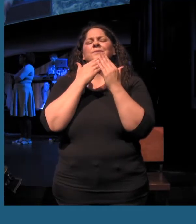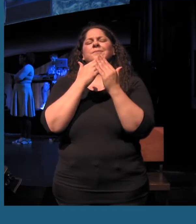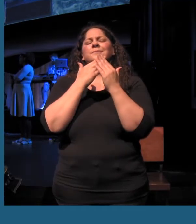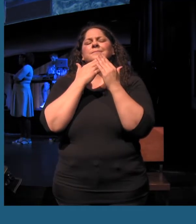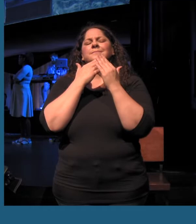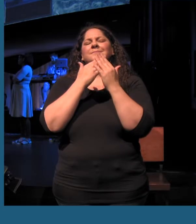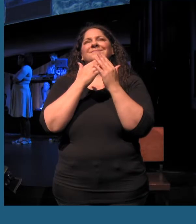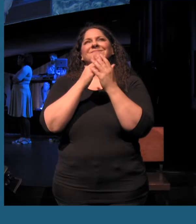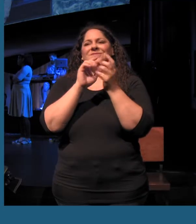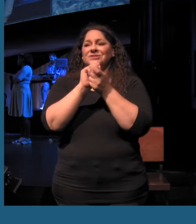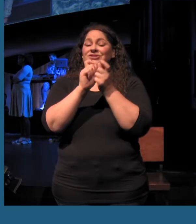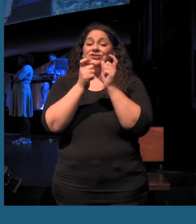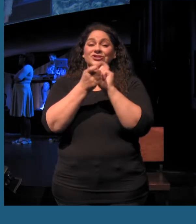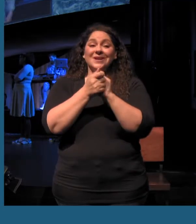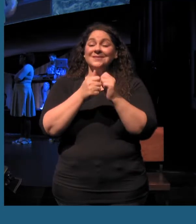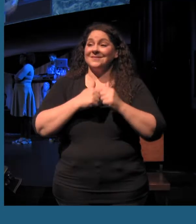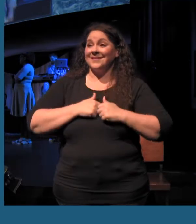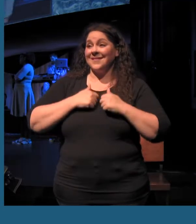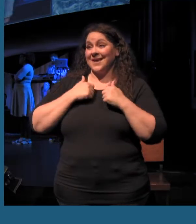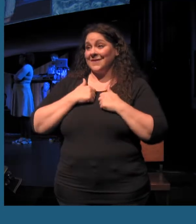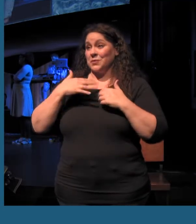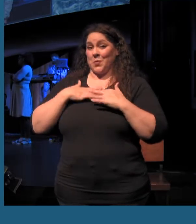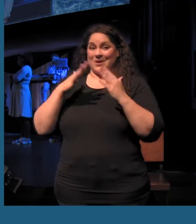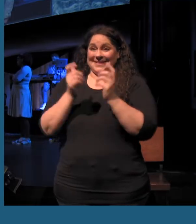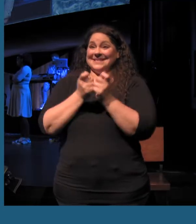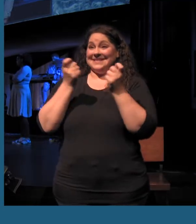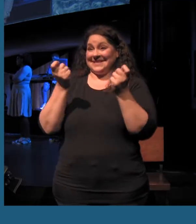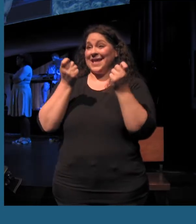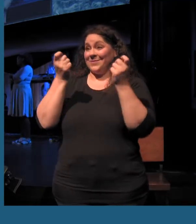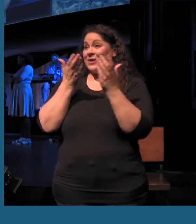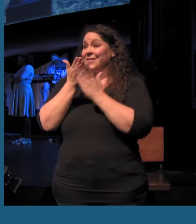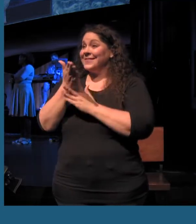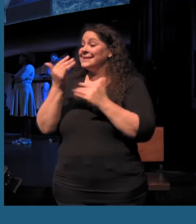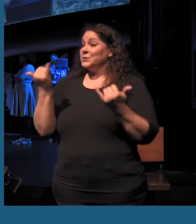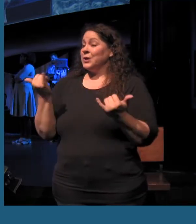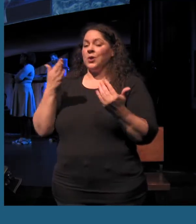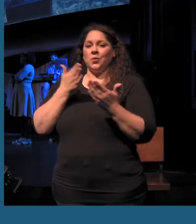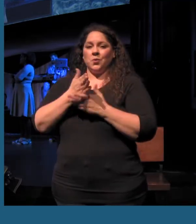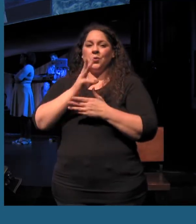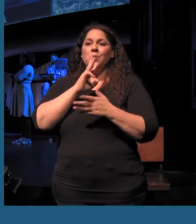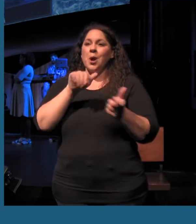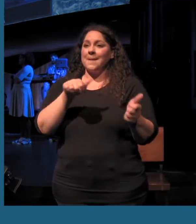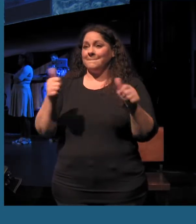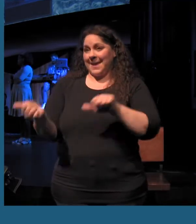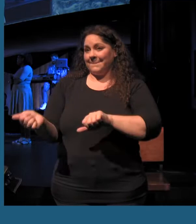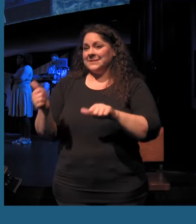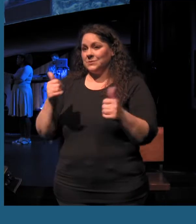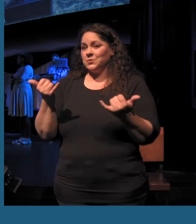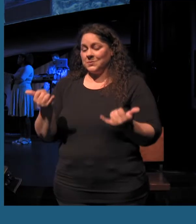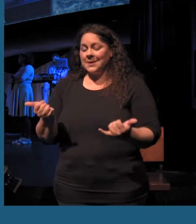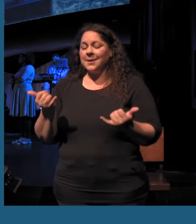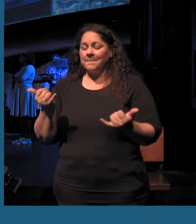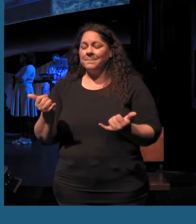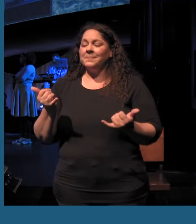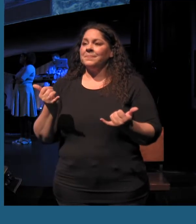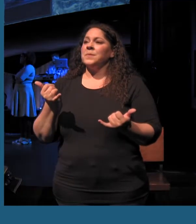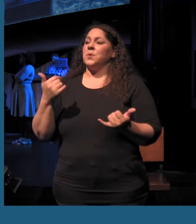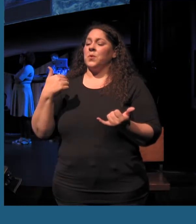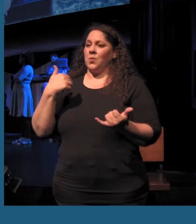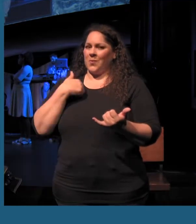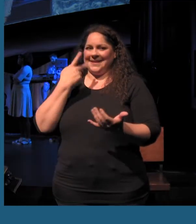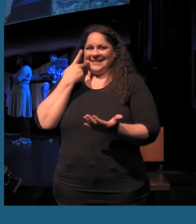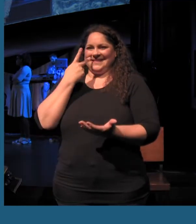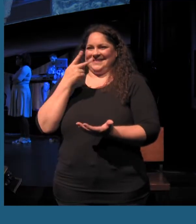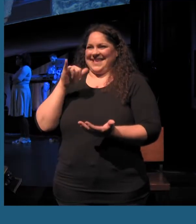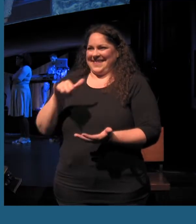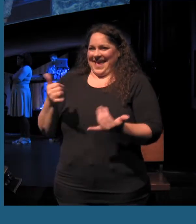Wow, changed lives. We're celebrating those today through water baptism. You know, just what we've been praying, we see evidence of that right